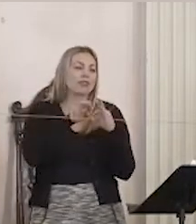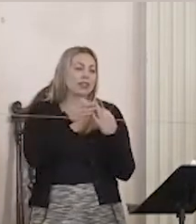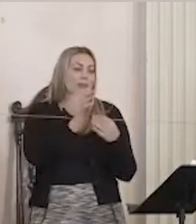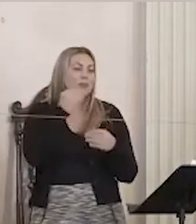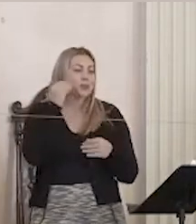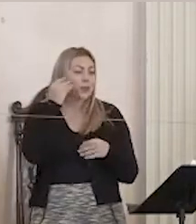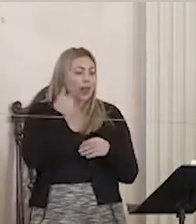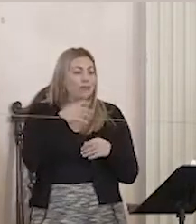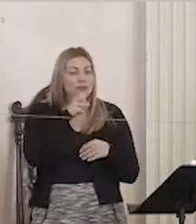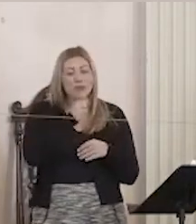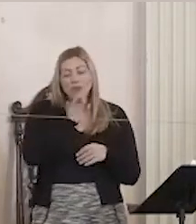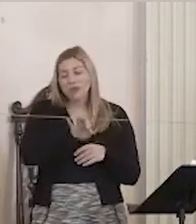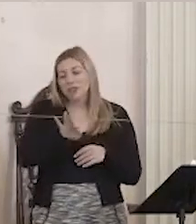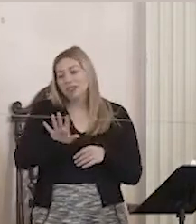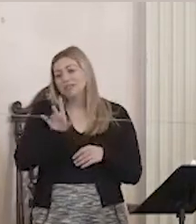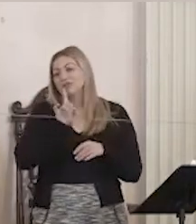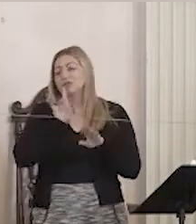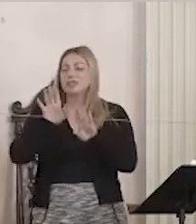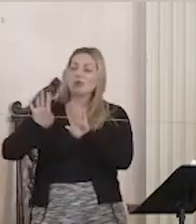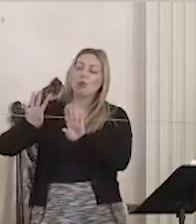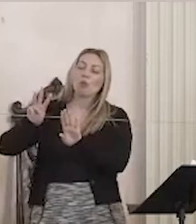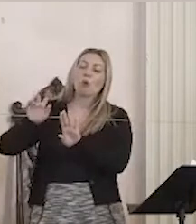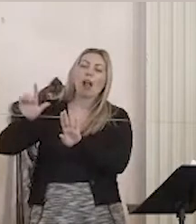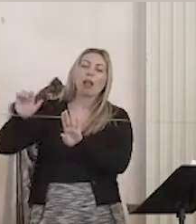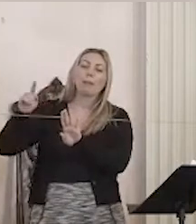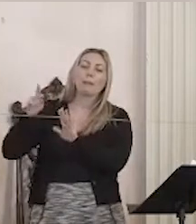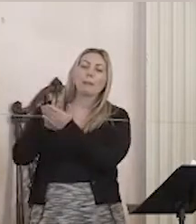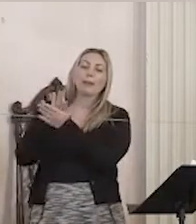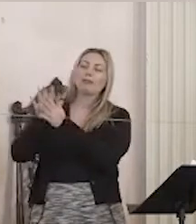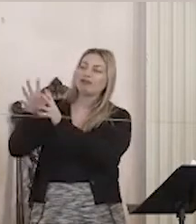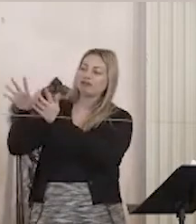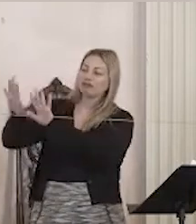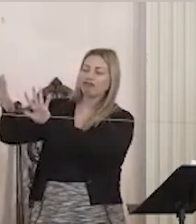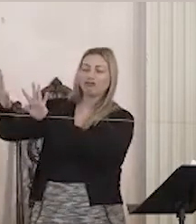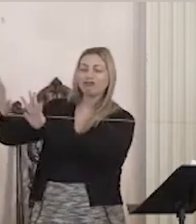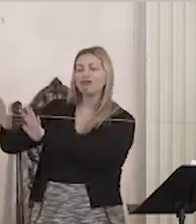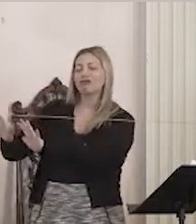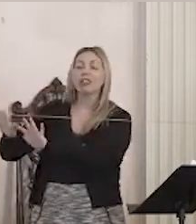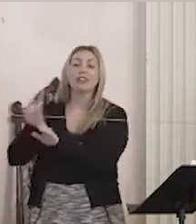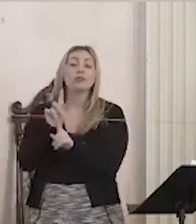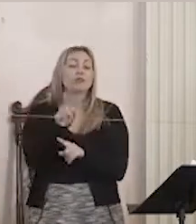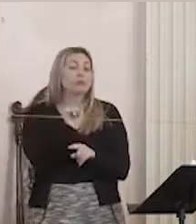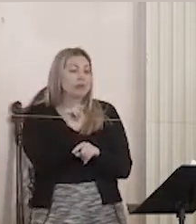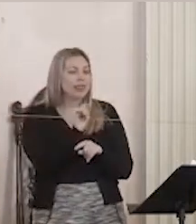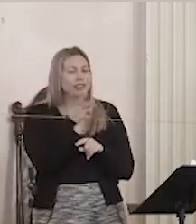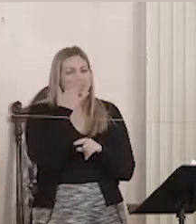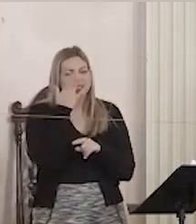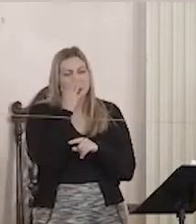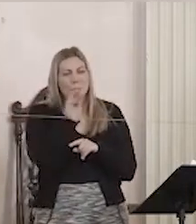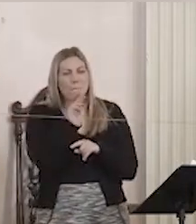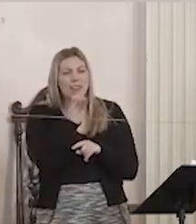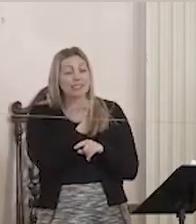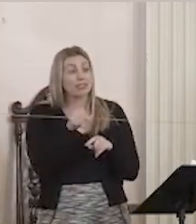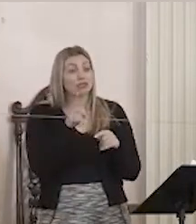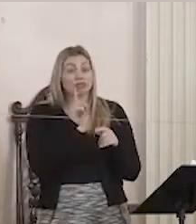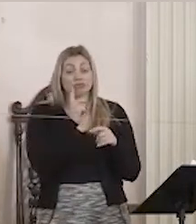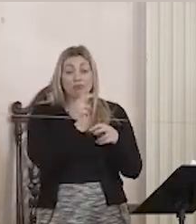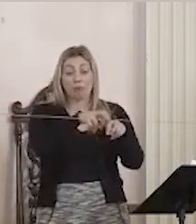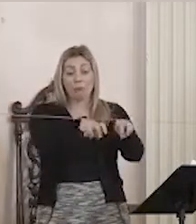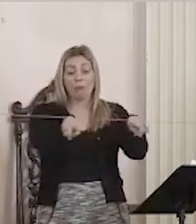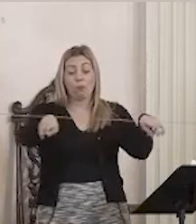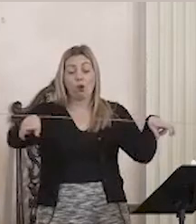Old furniture, faded wallpaper, one bathroom, a musty smell, a huge wraparound